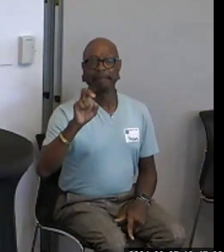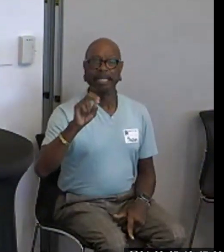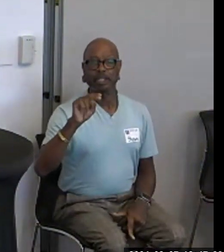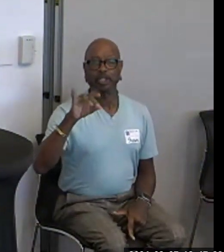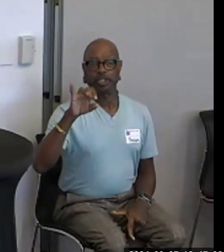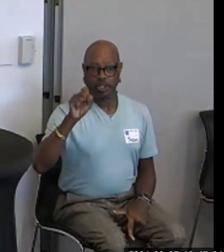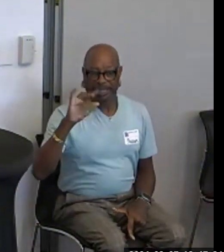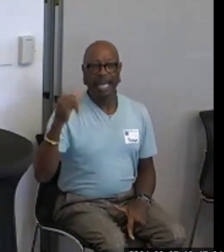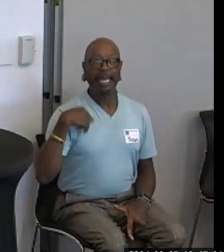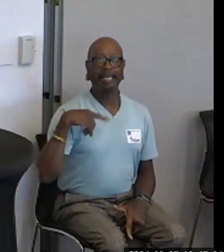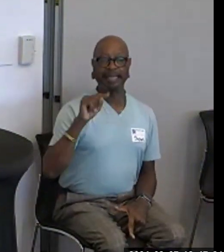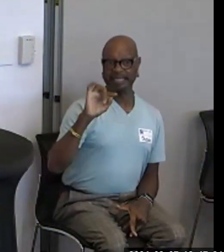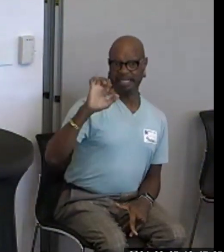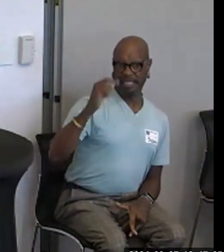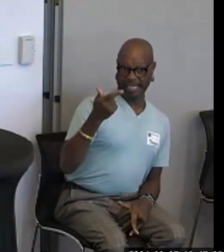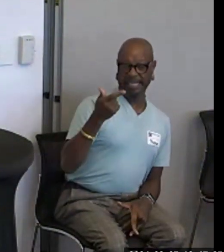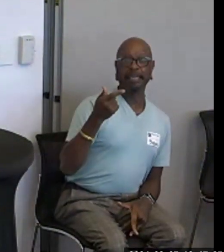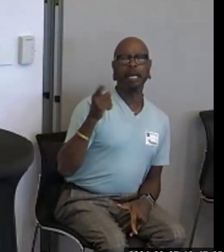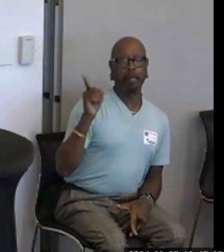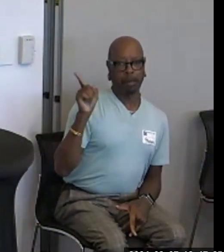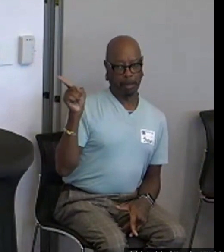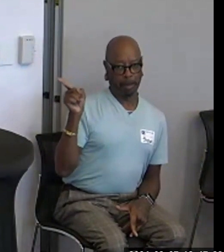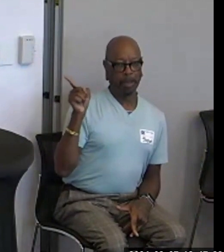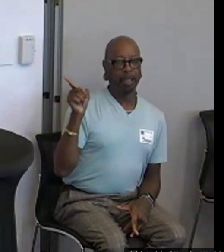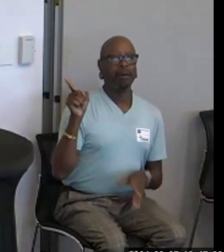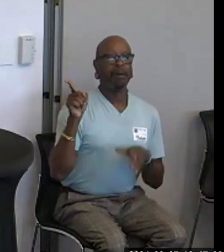work she does at